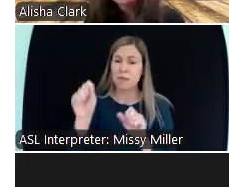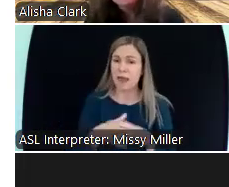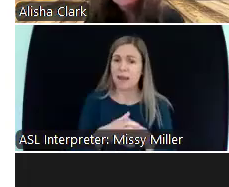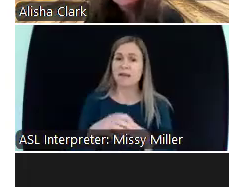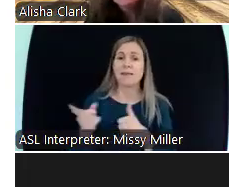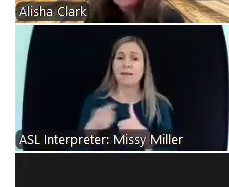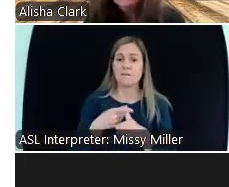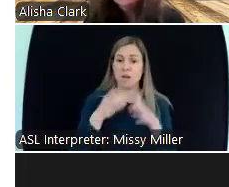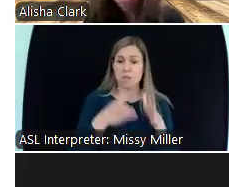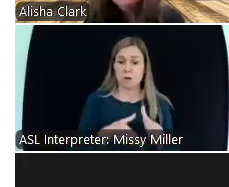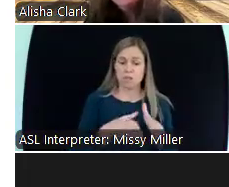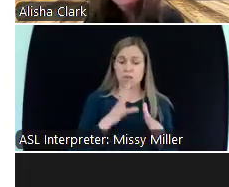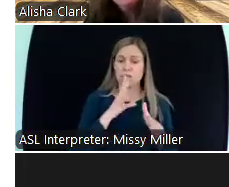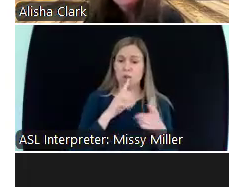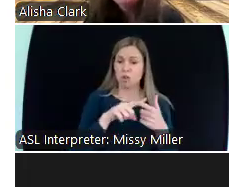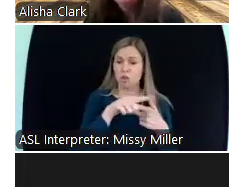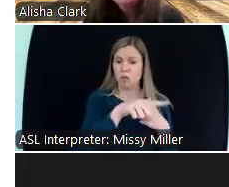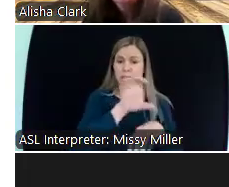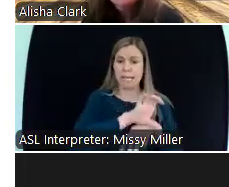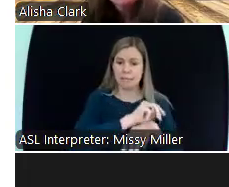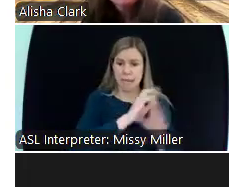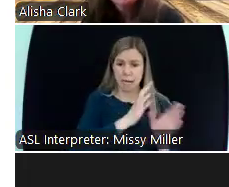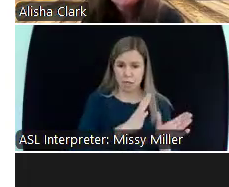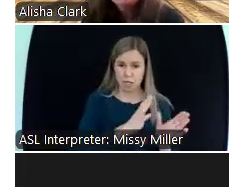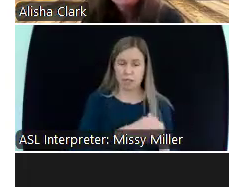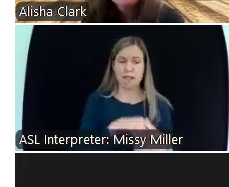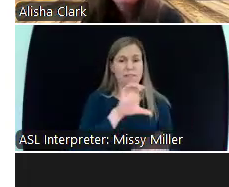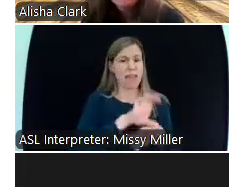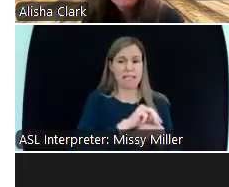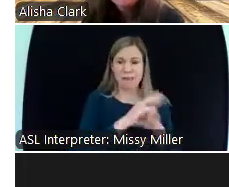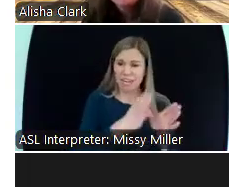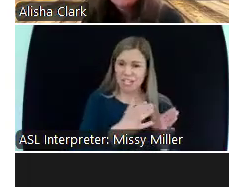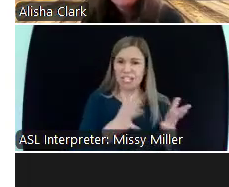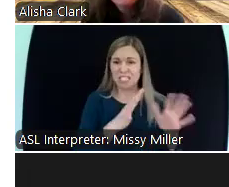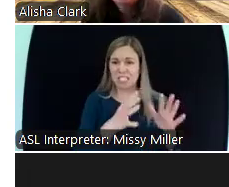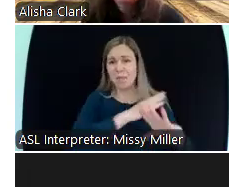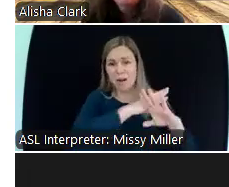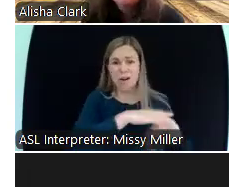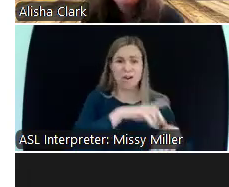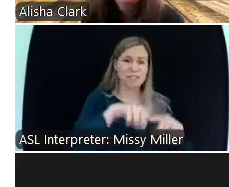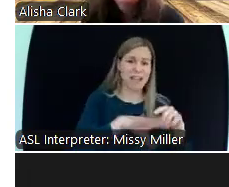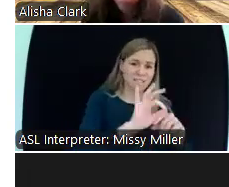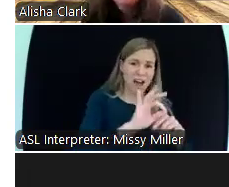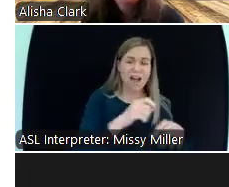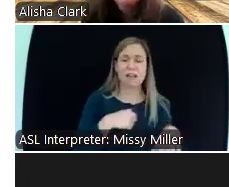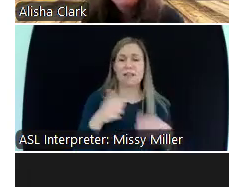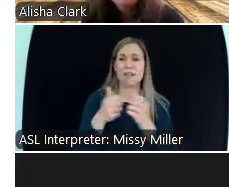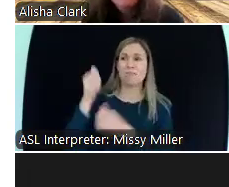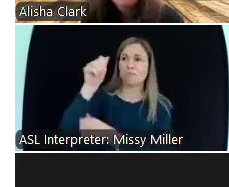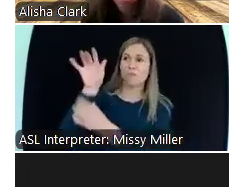your case manager. And then if your case manager is having any barriers, reach out to